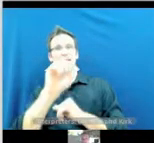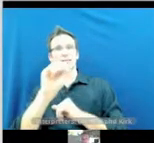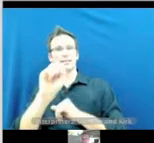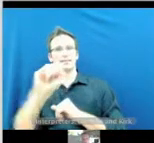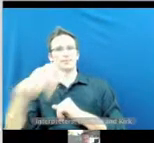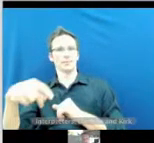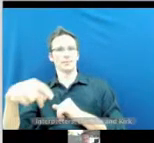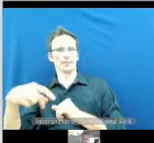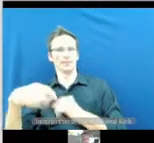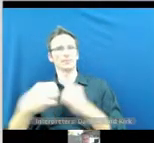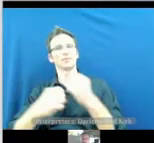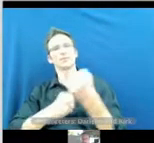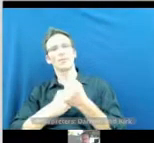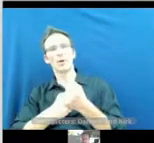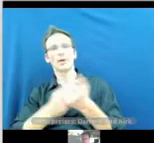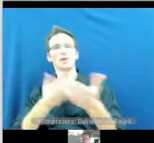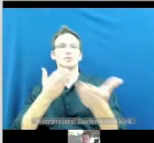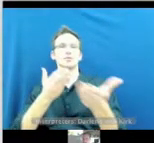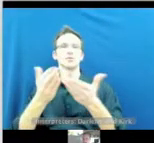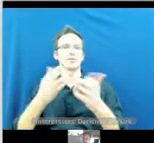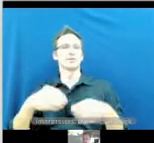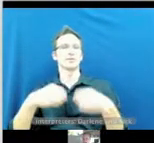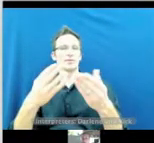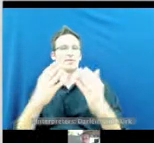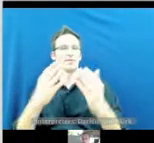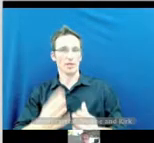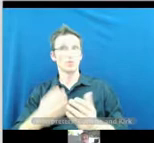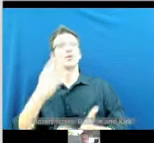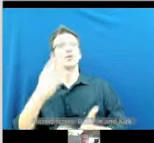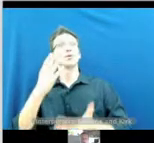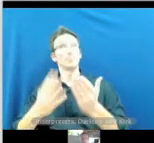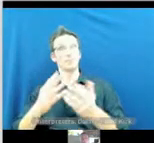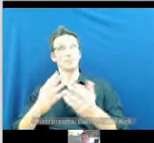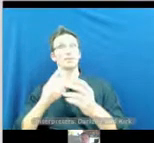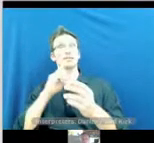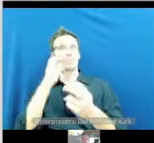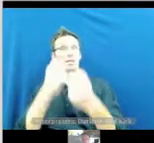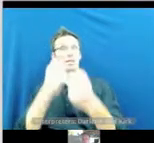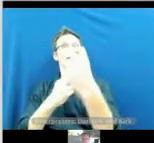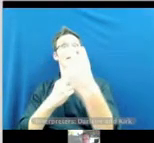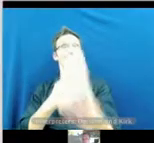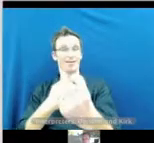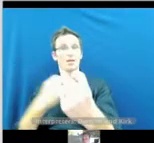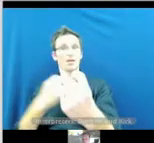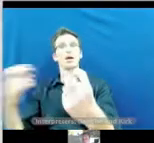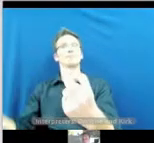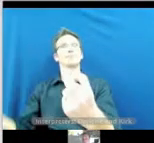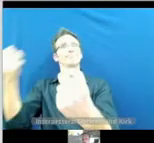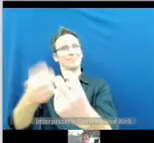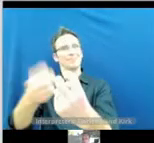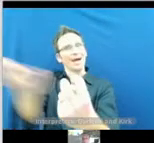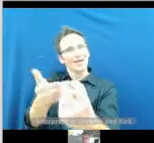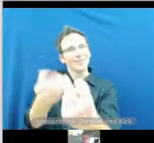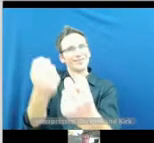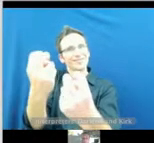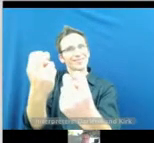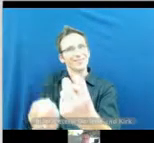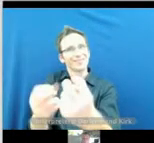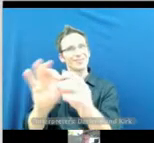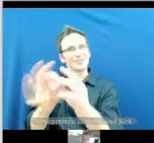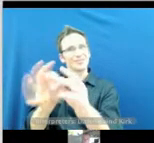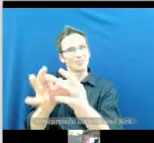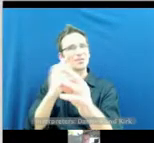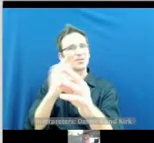Or they may actually have an interpreter, hired an interpreter to help facilitate those telephone calls. And some